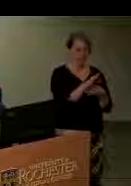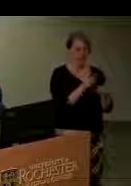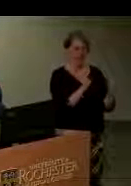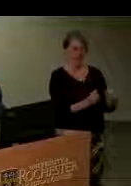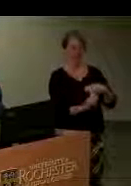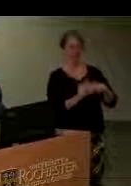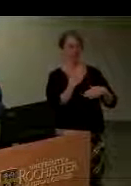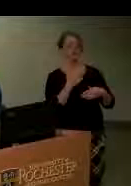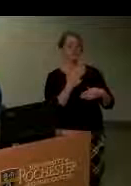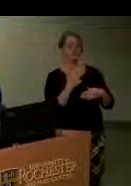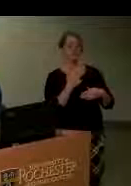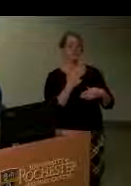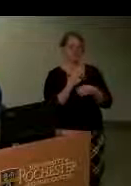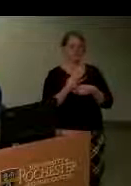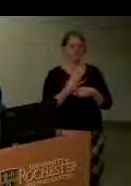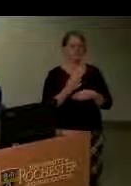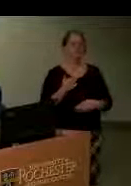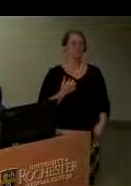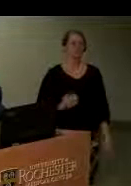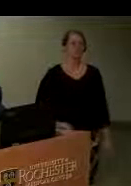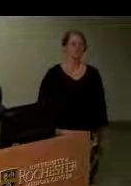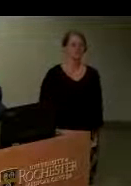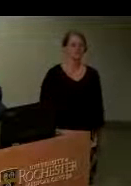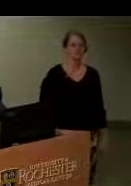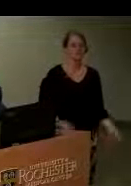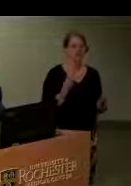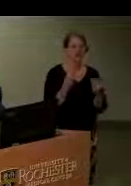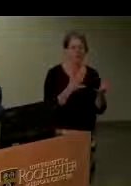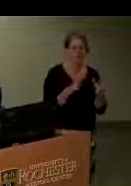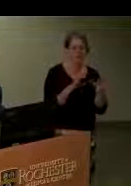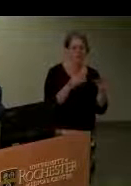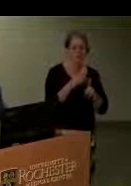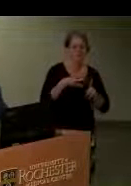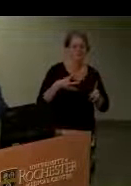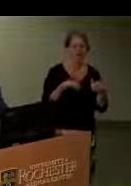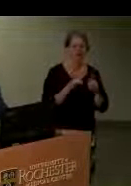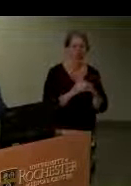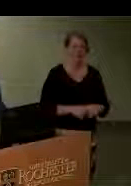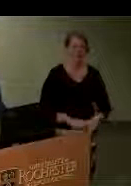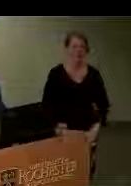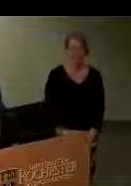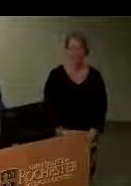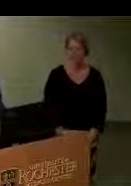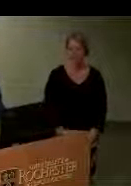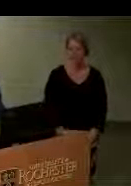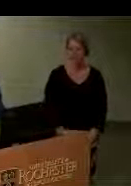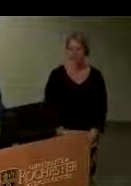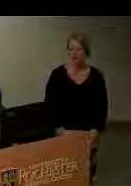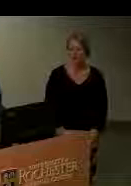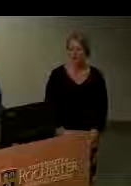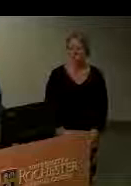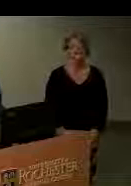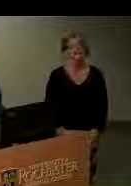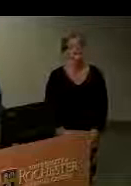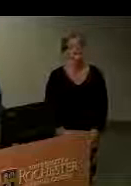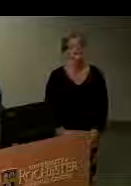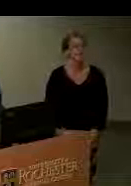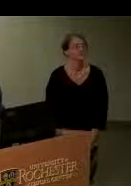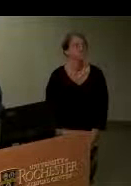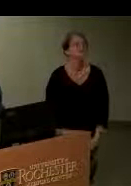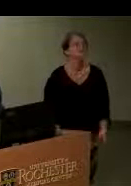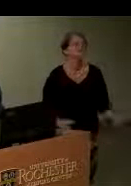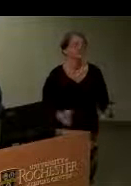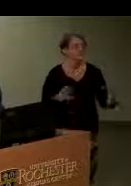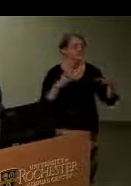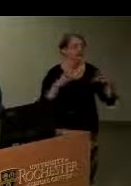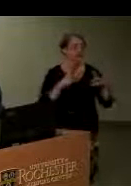me as a resident. And I'll tell you how. And so he retired in